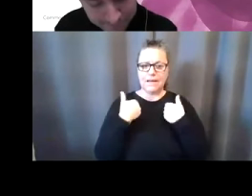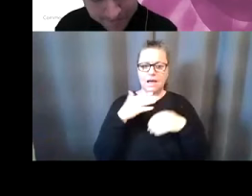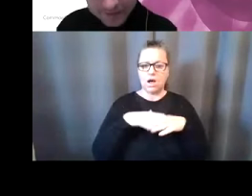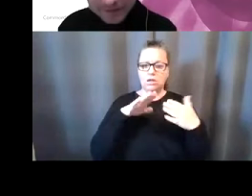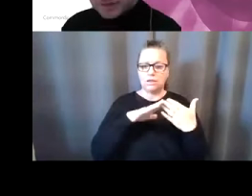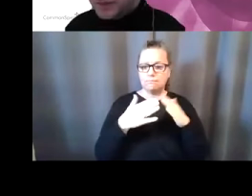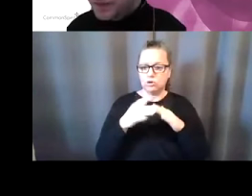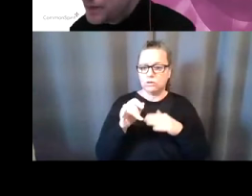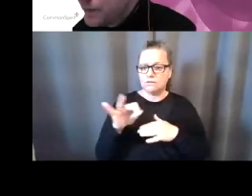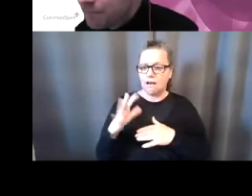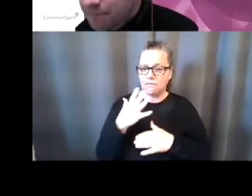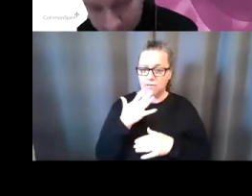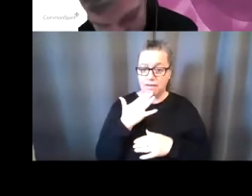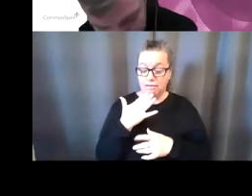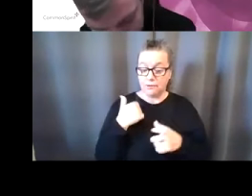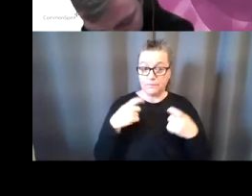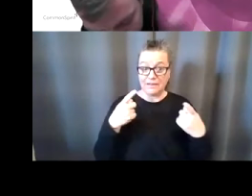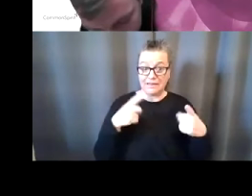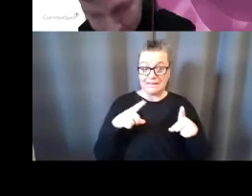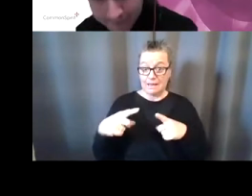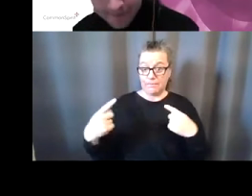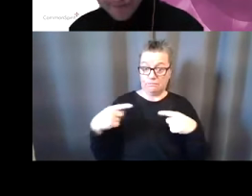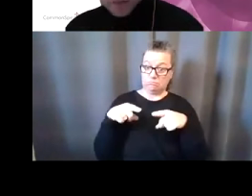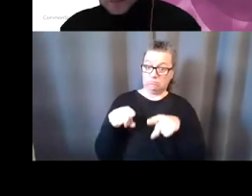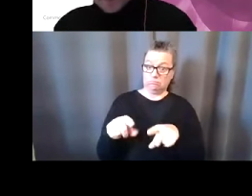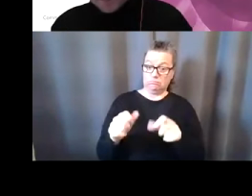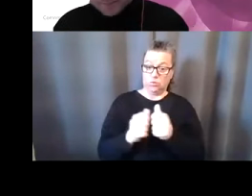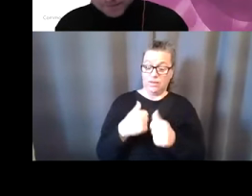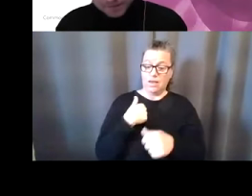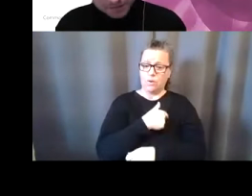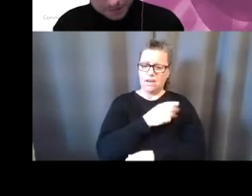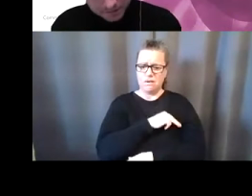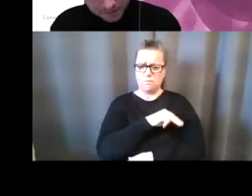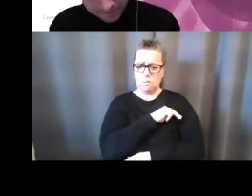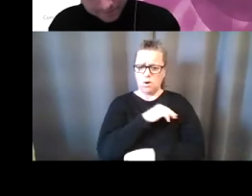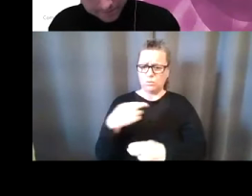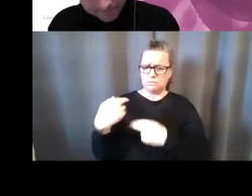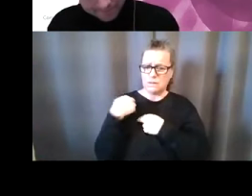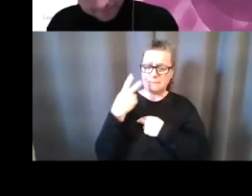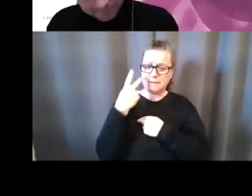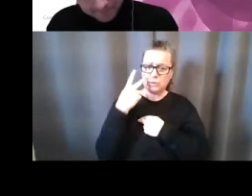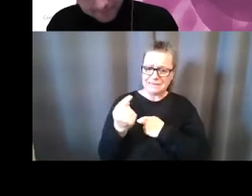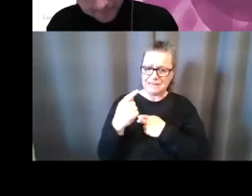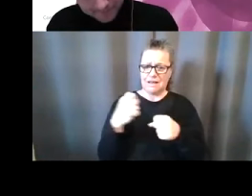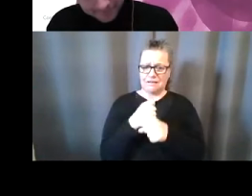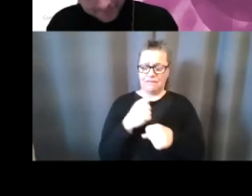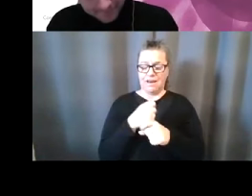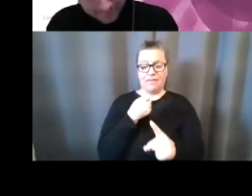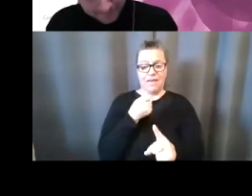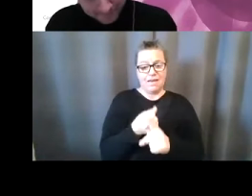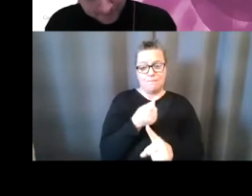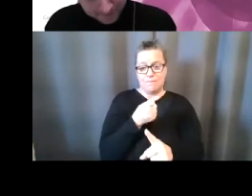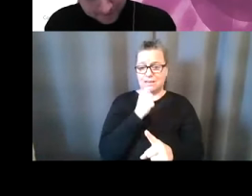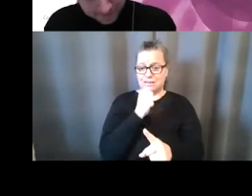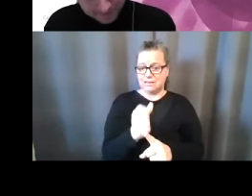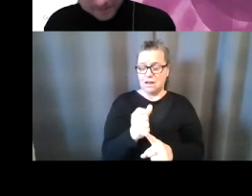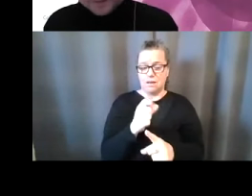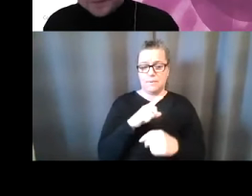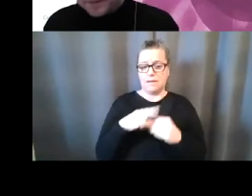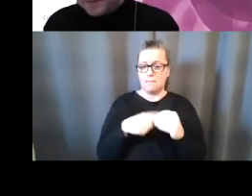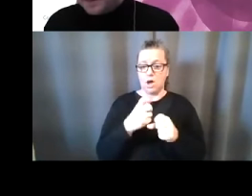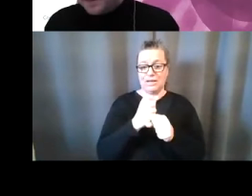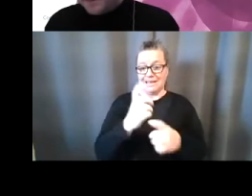of color. It's happening right alongside us, and we have a moral responsibility to see it and to fight it. The impact has not been solely about getting